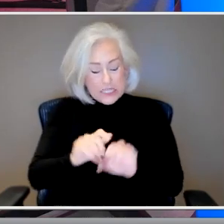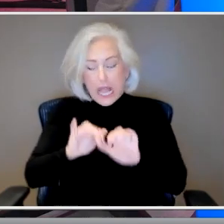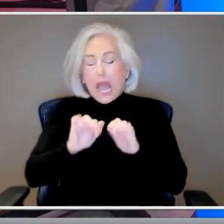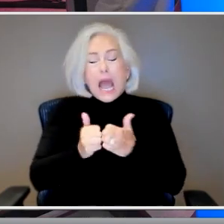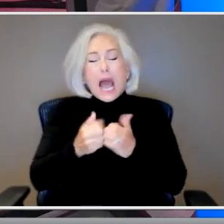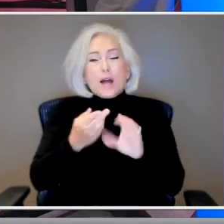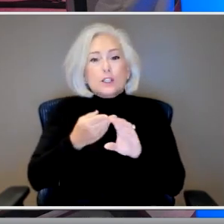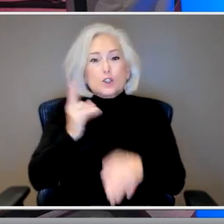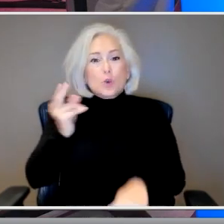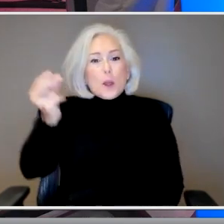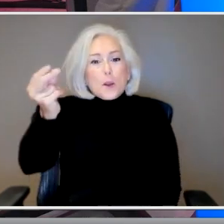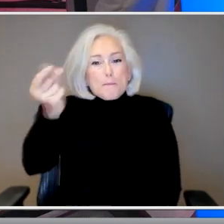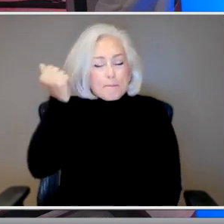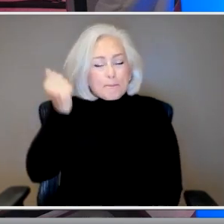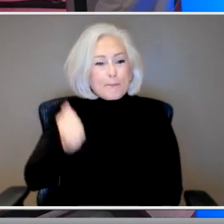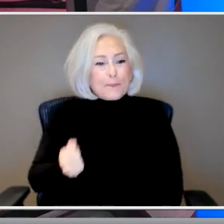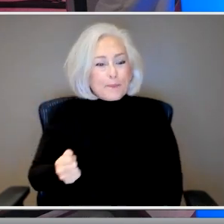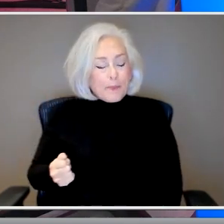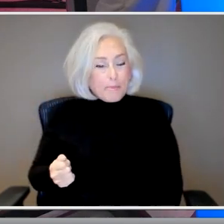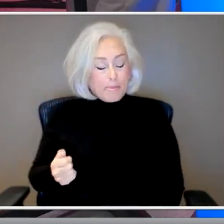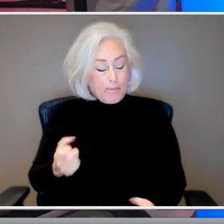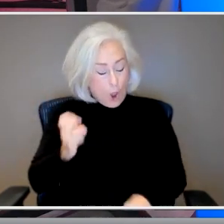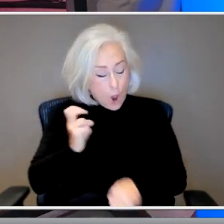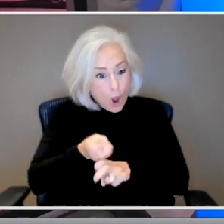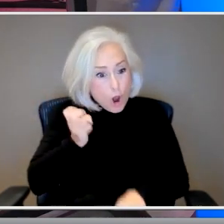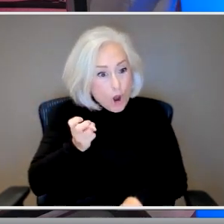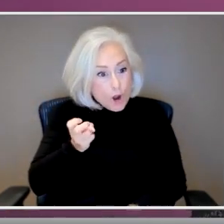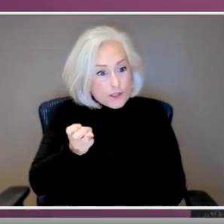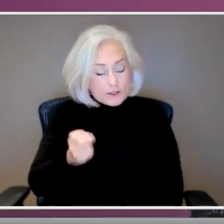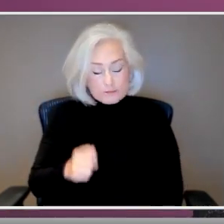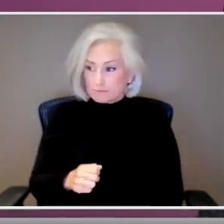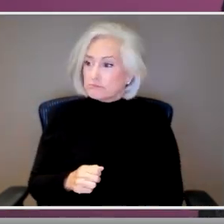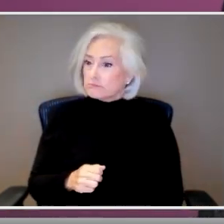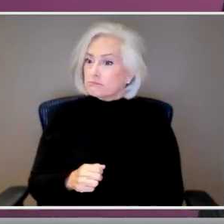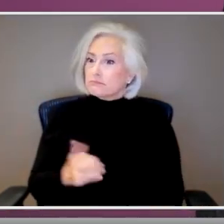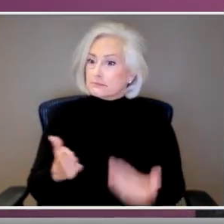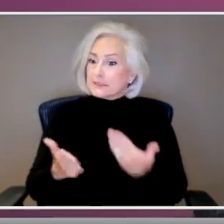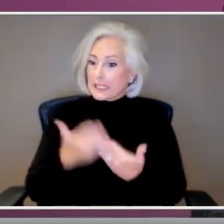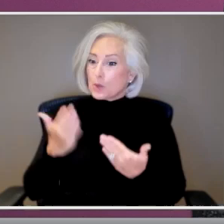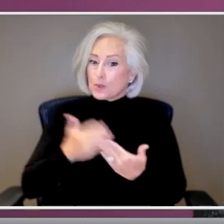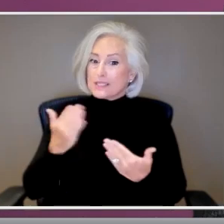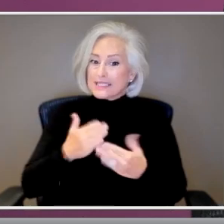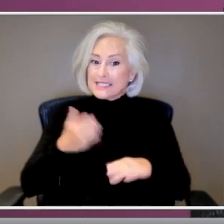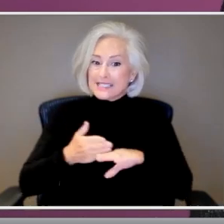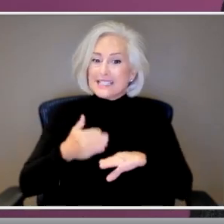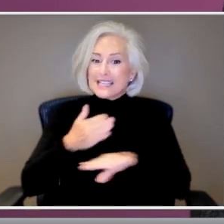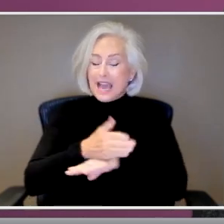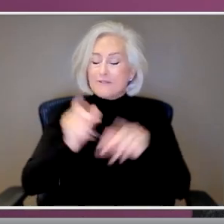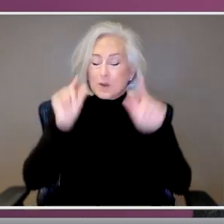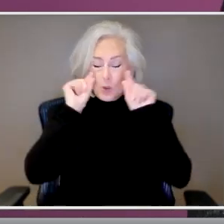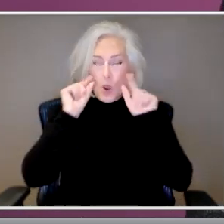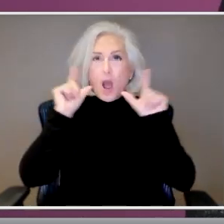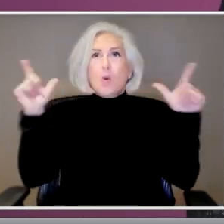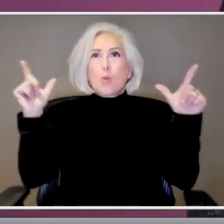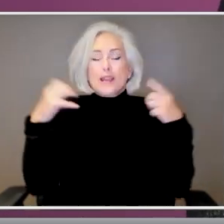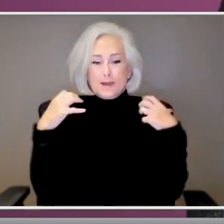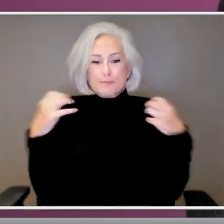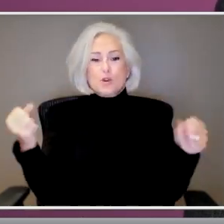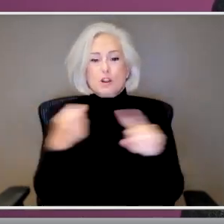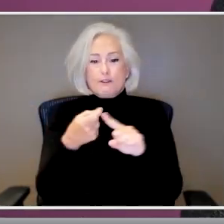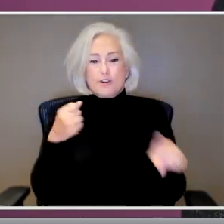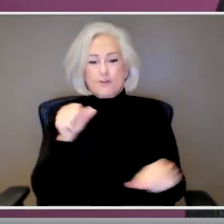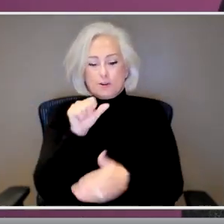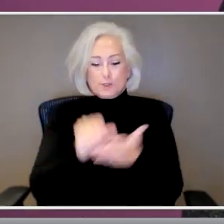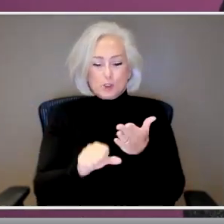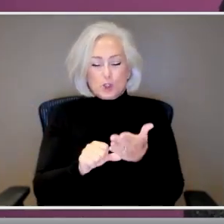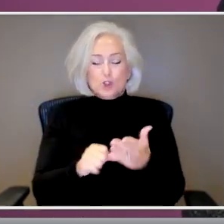that incredibly hard? It was pretty easy after waking up and recovering. I mean, granted, it was still a